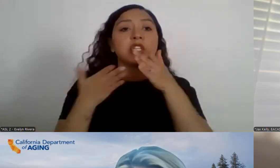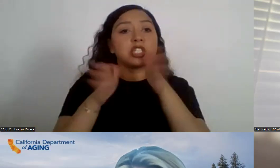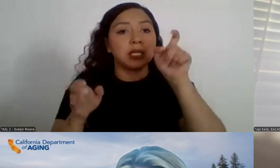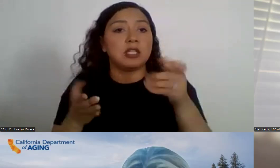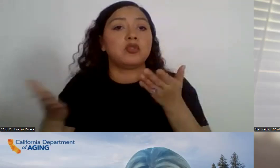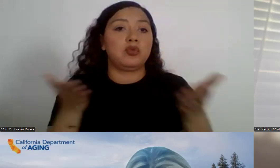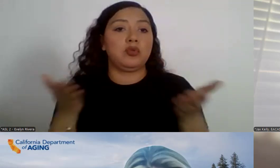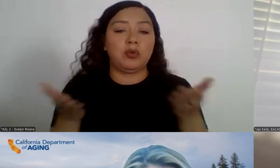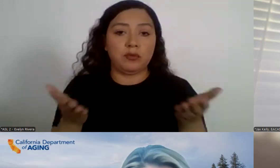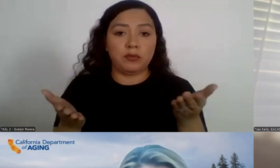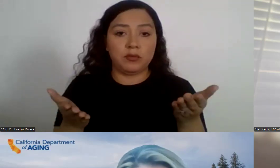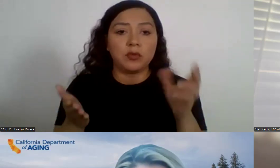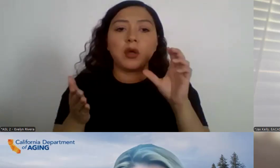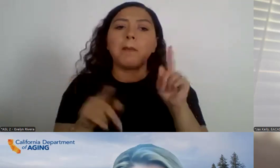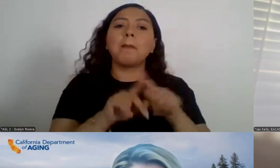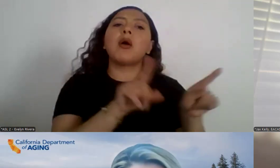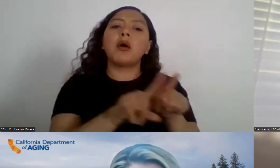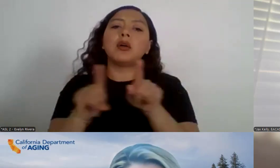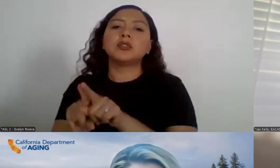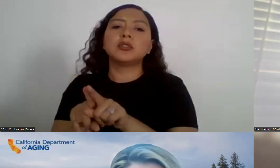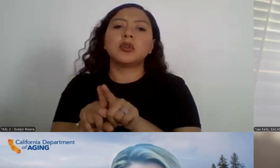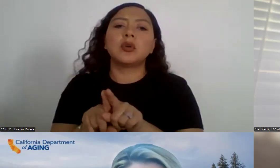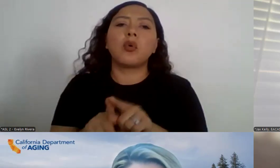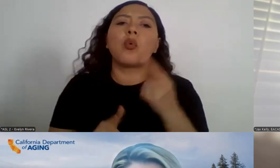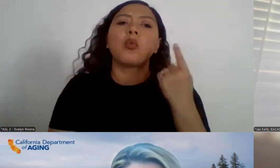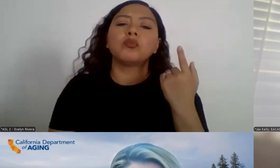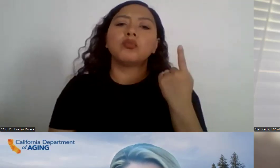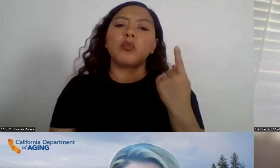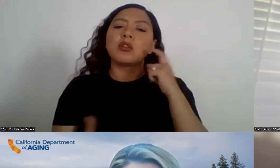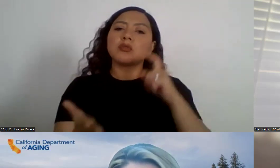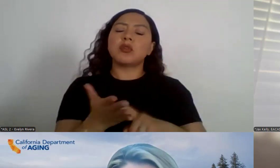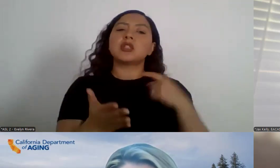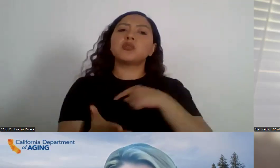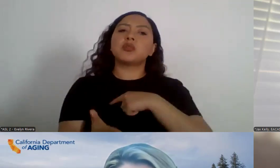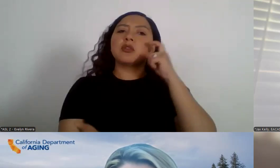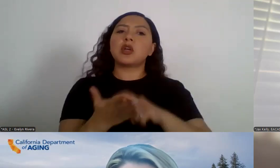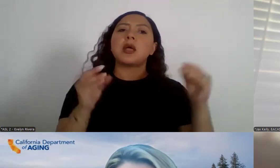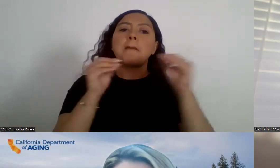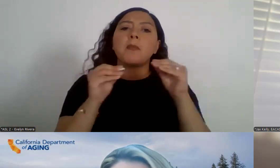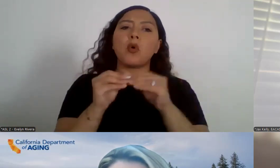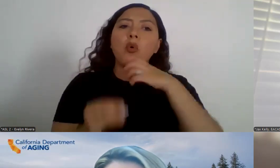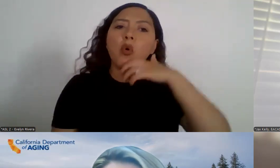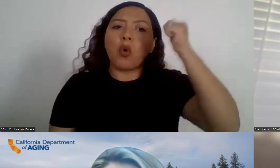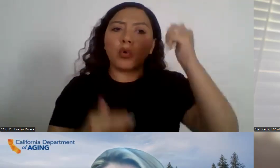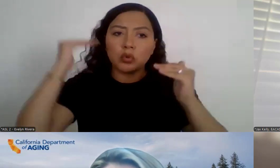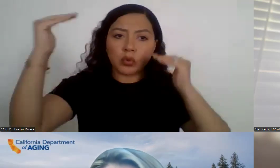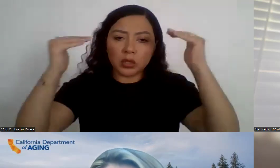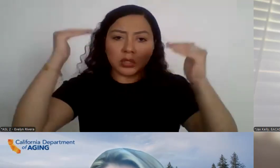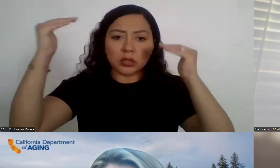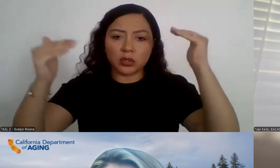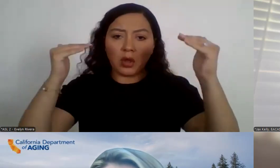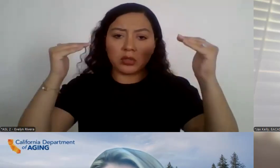serve. But it's also one that we're seeing more of, and these are older adults that are solo